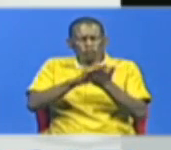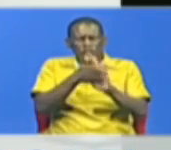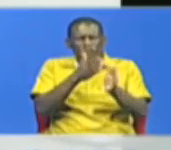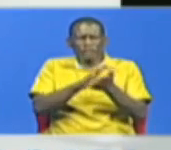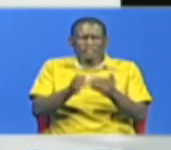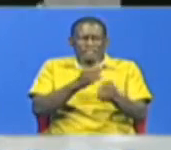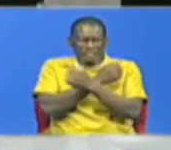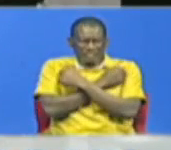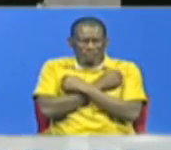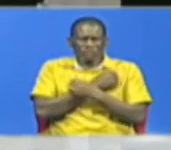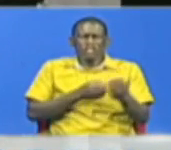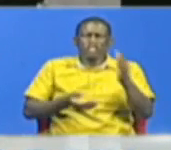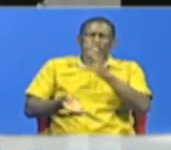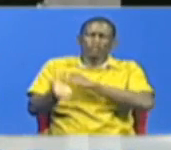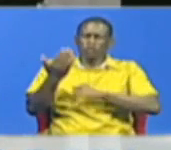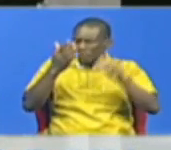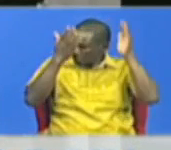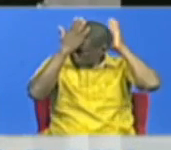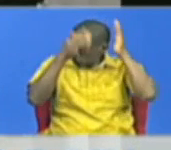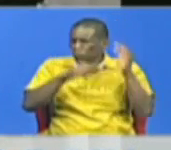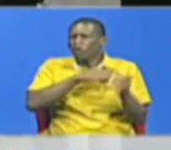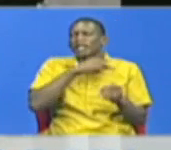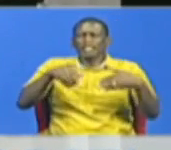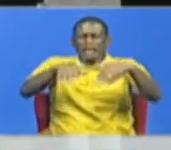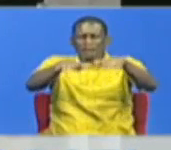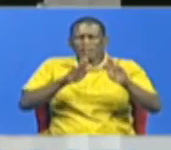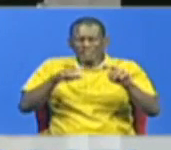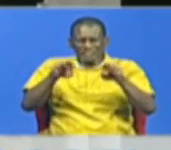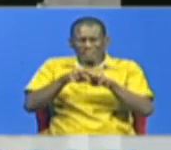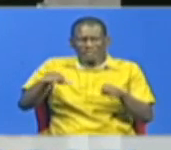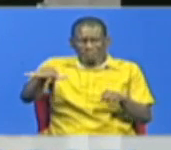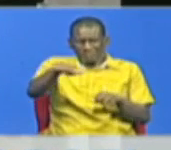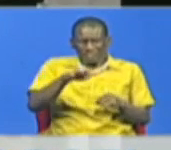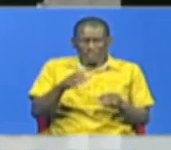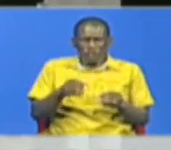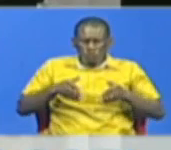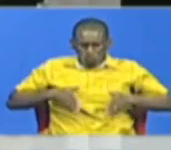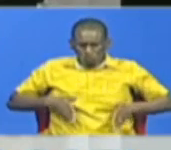The late Locati, who was killed and buried in the same compound, was